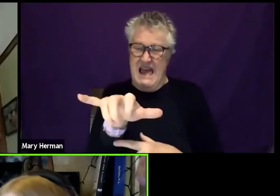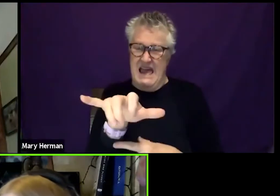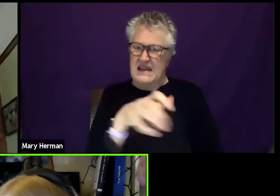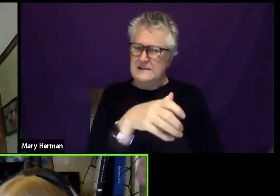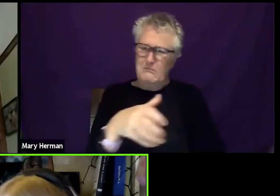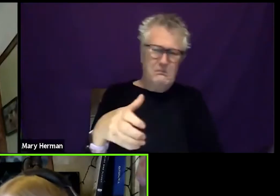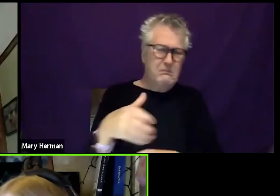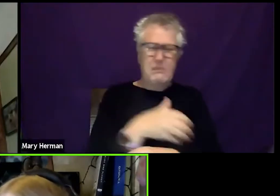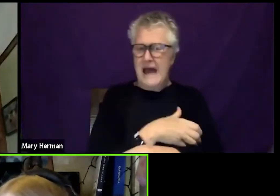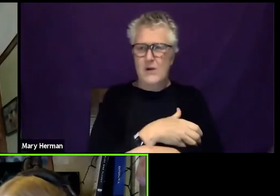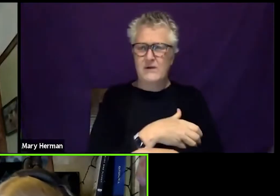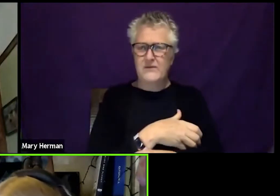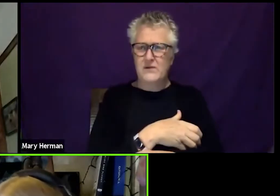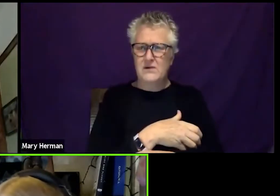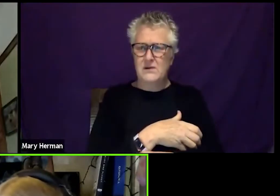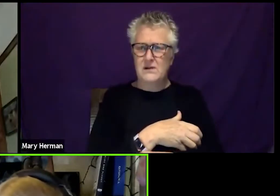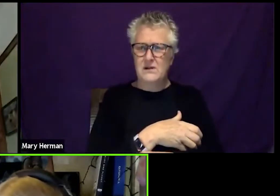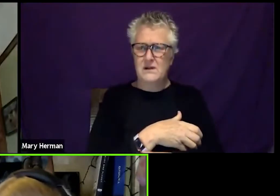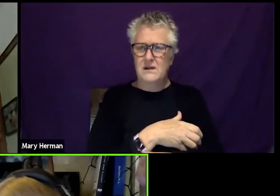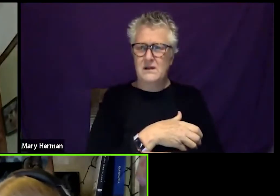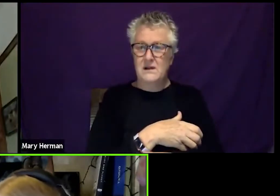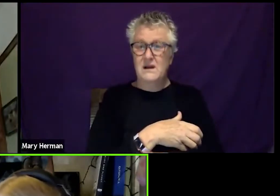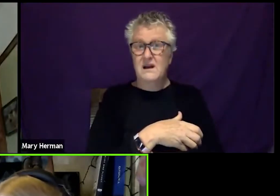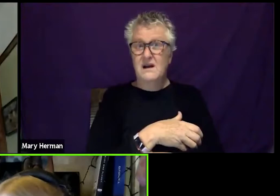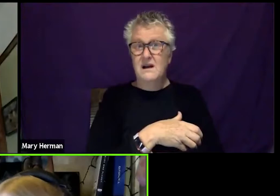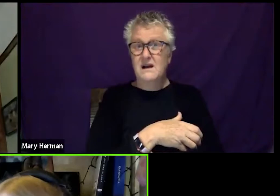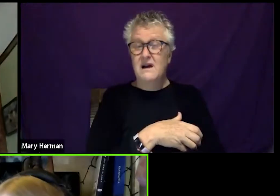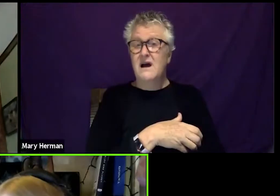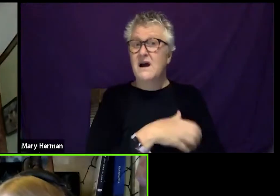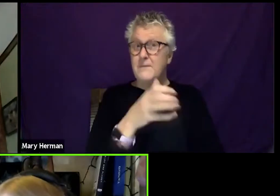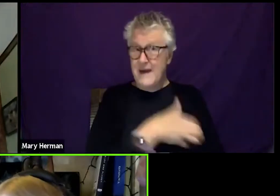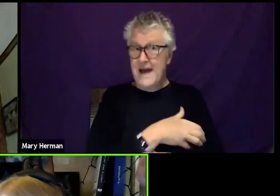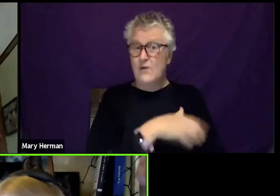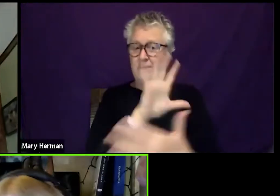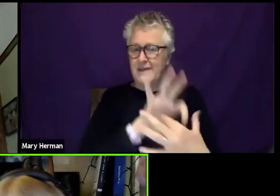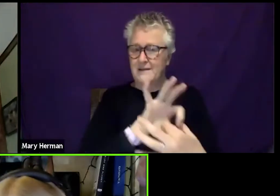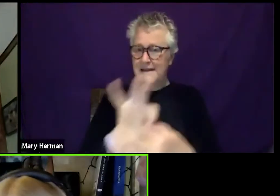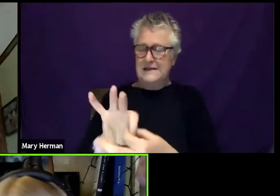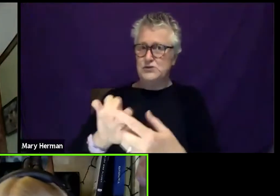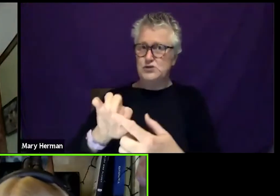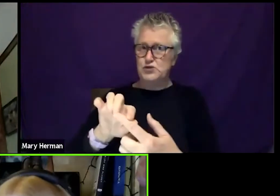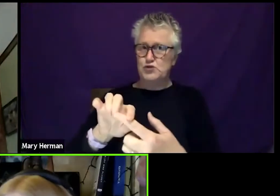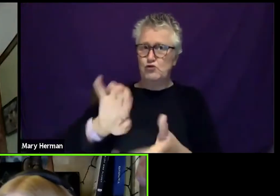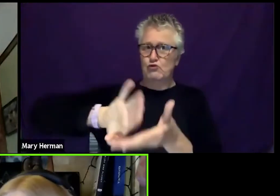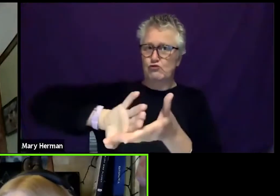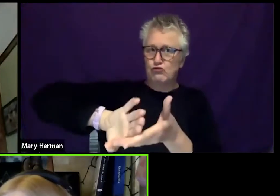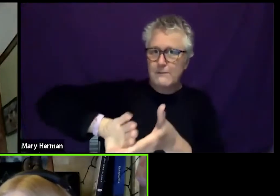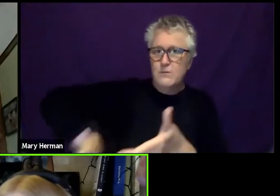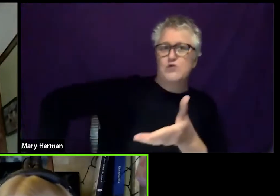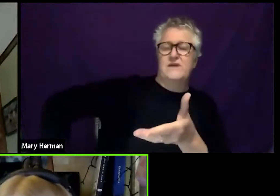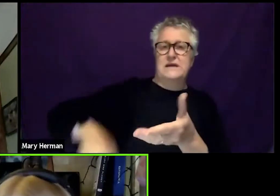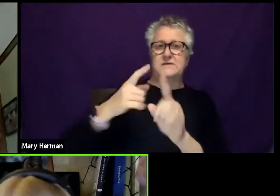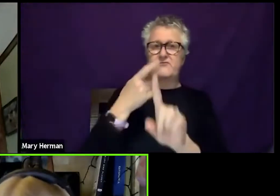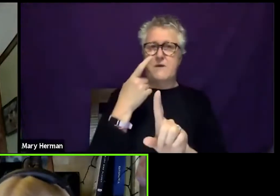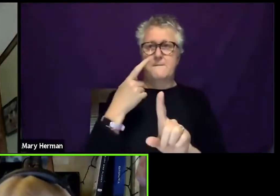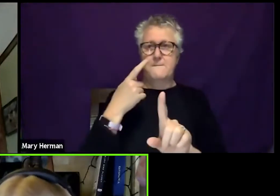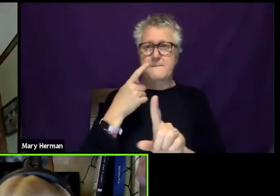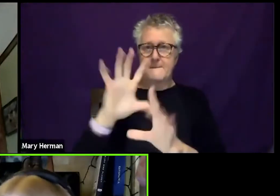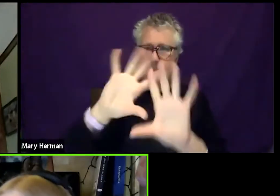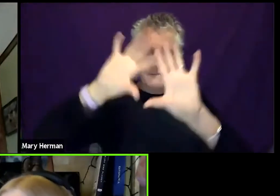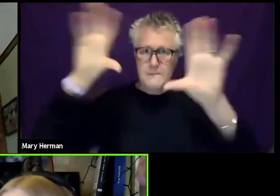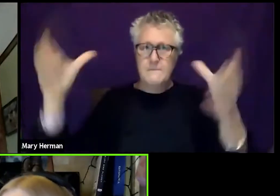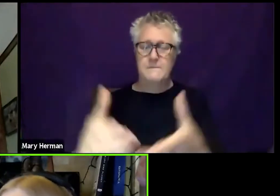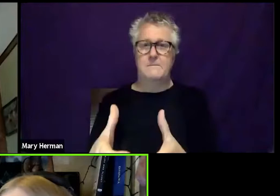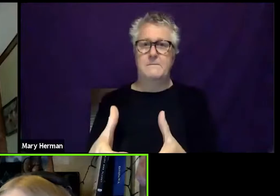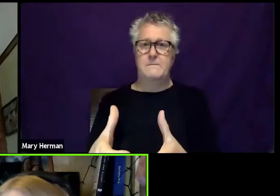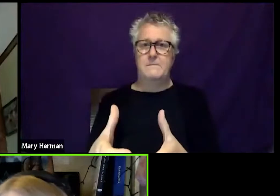that is the power of condemning us with legislation, is because when we're not visible and when we're not part of the